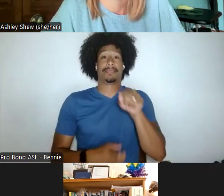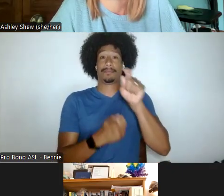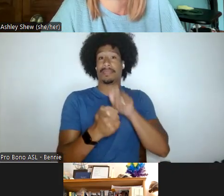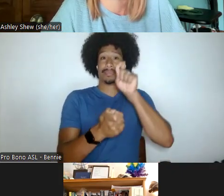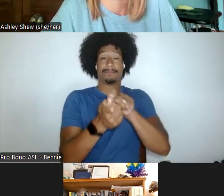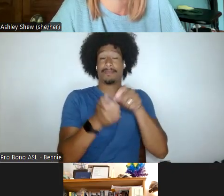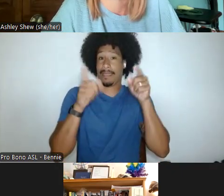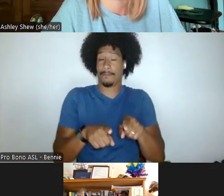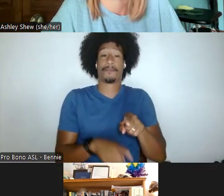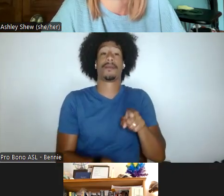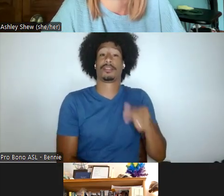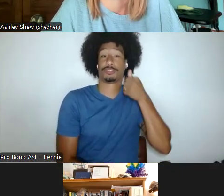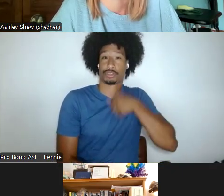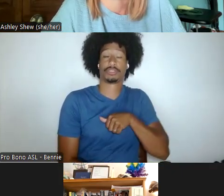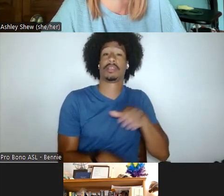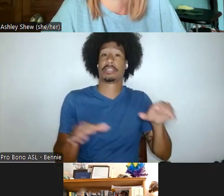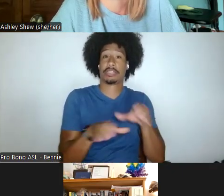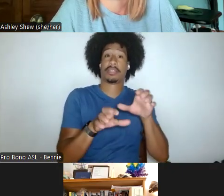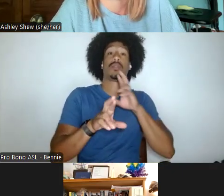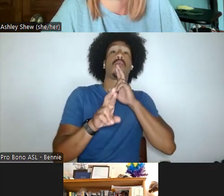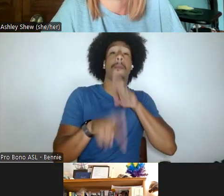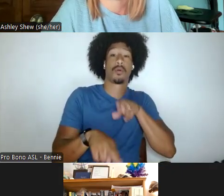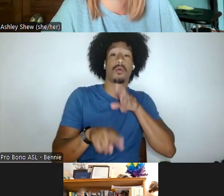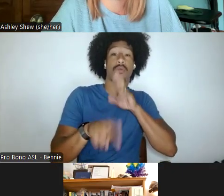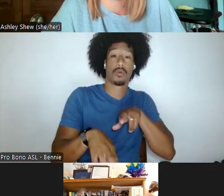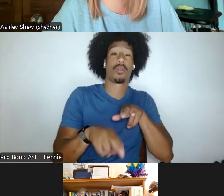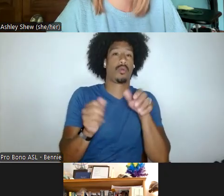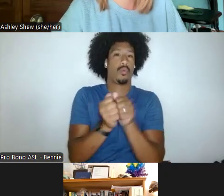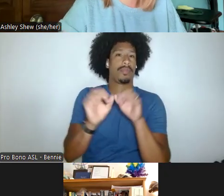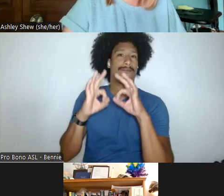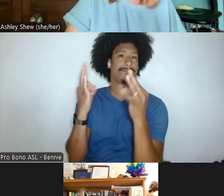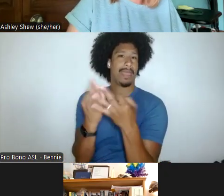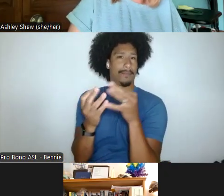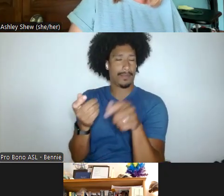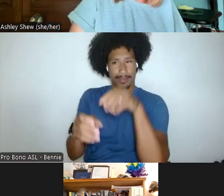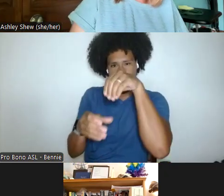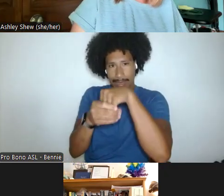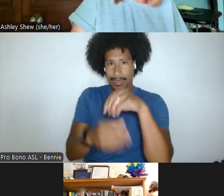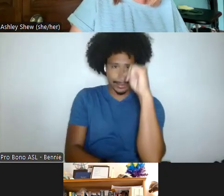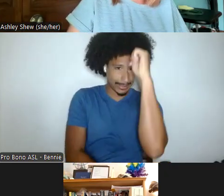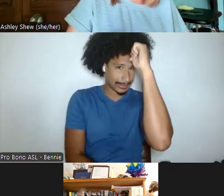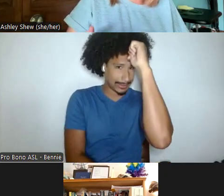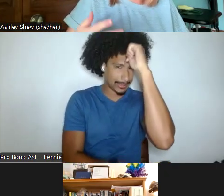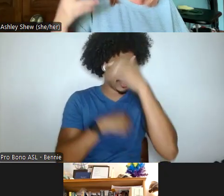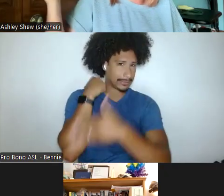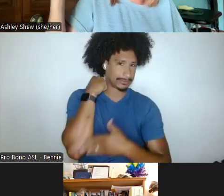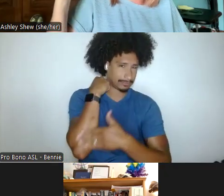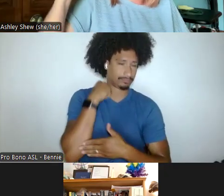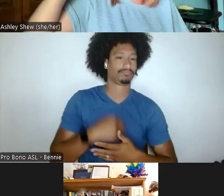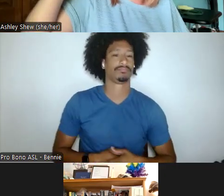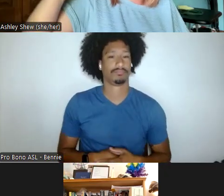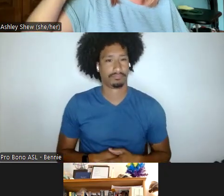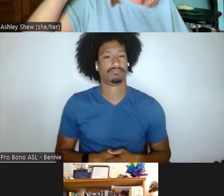did reporting with a particular family in India who had